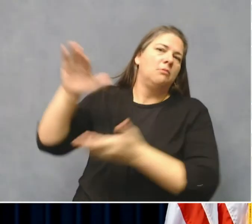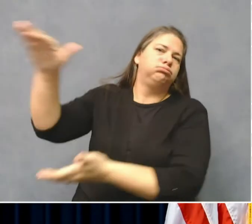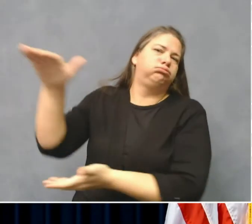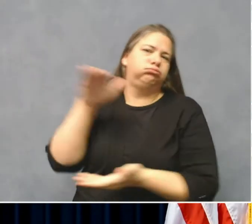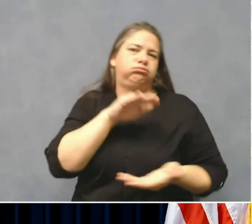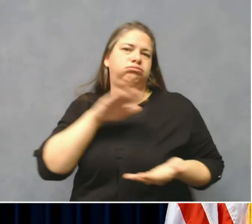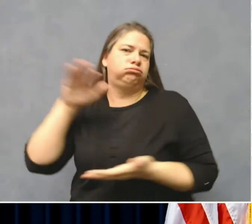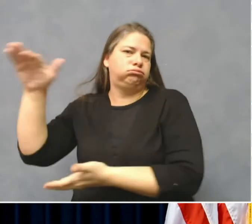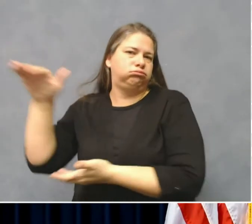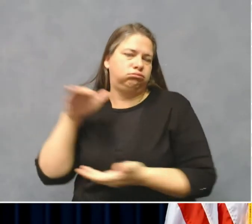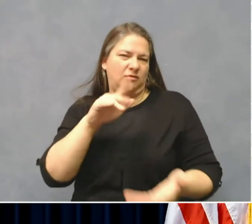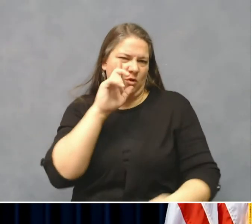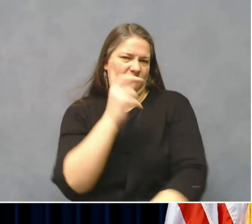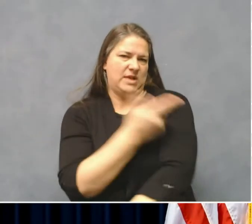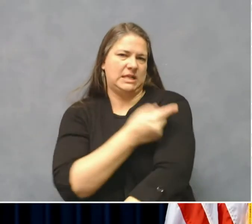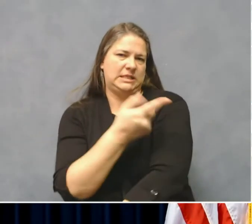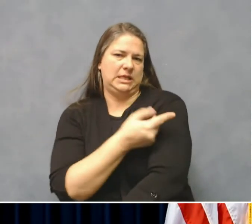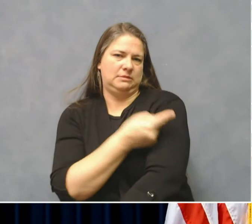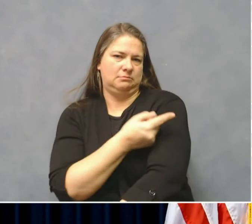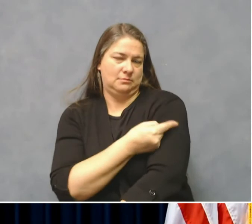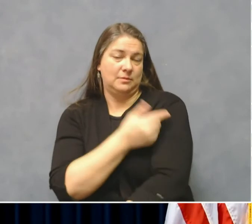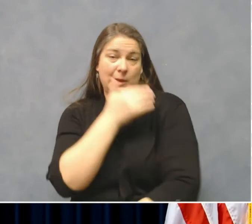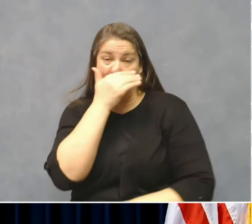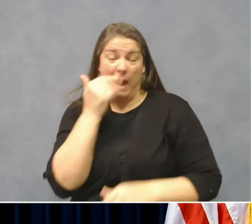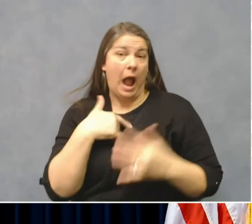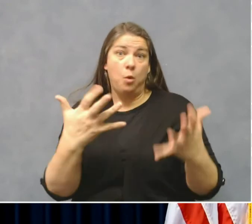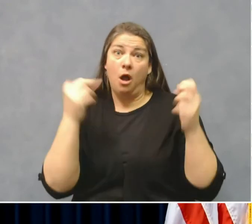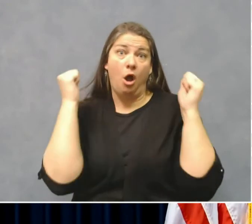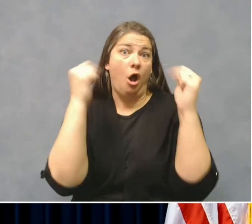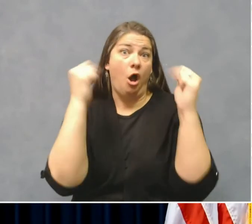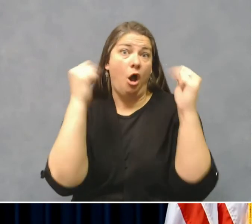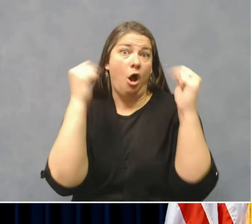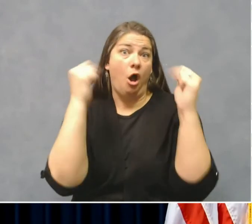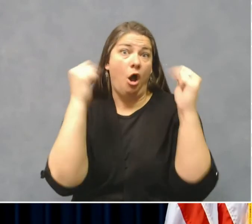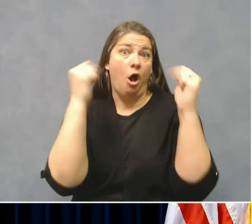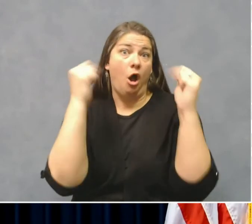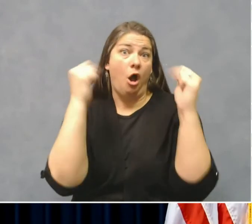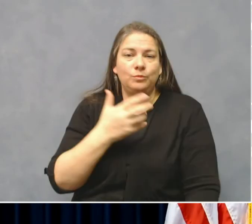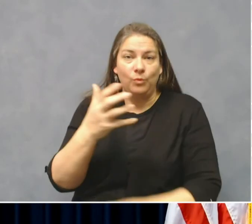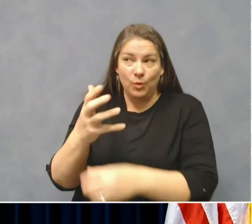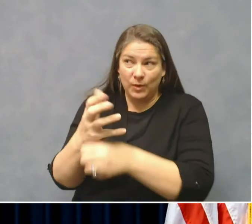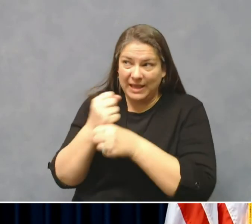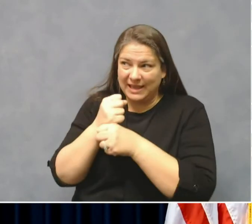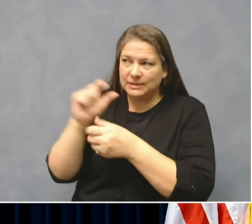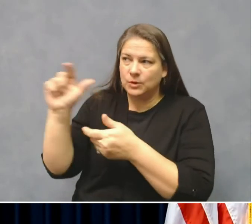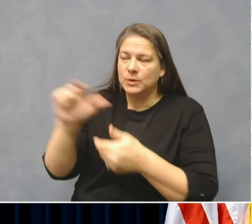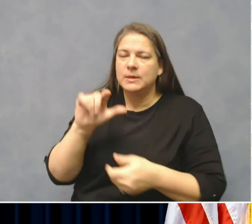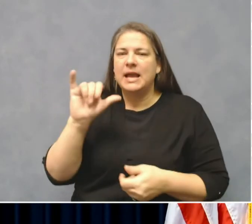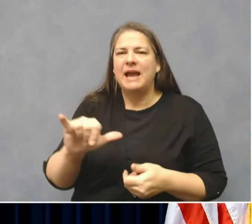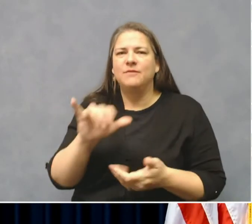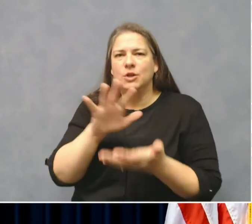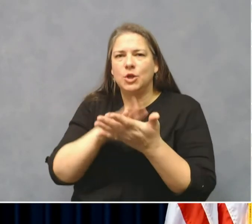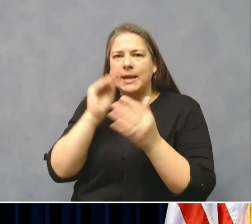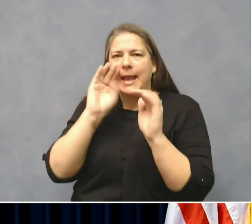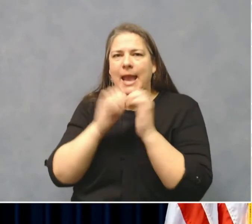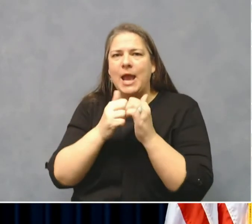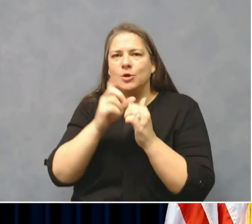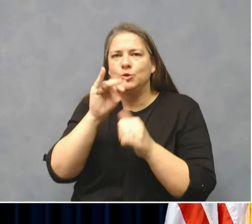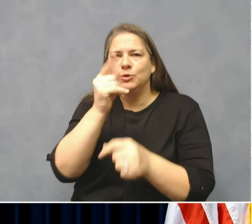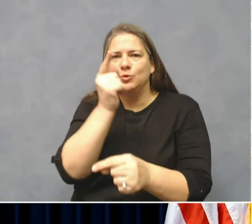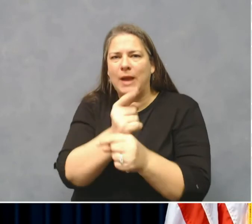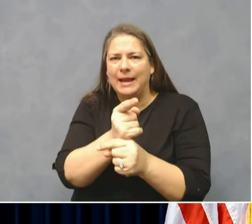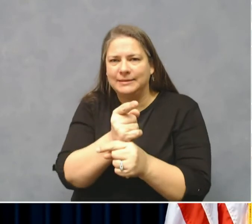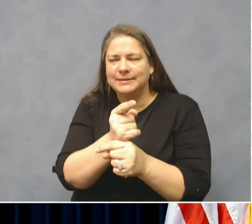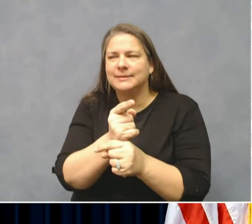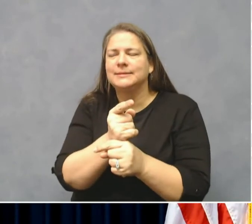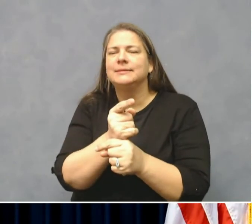for everybody to have the vaccine immediately. The way to do this and to do it well.